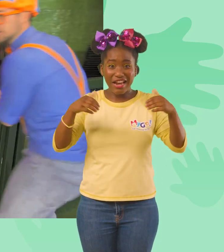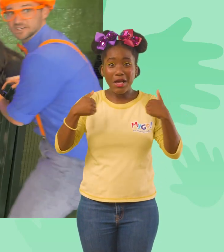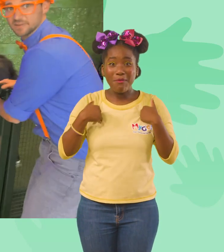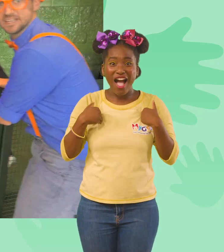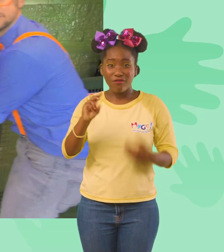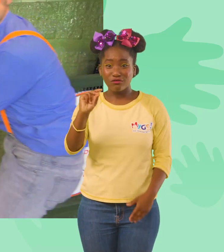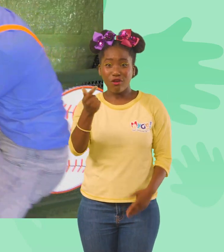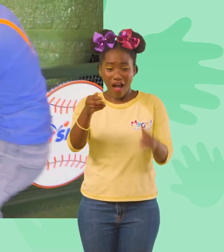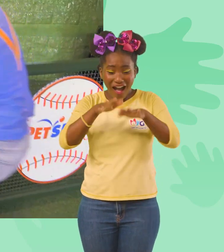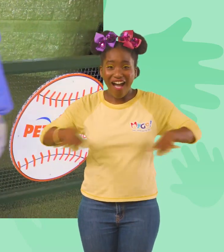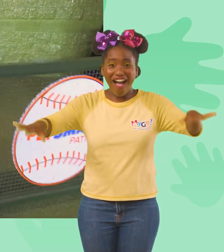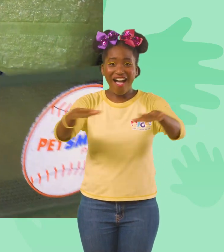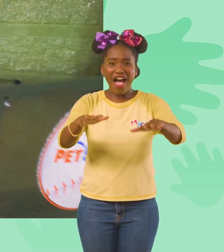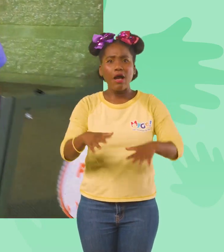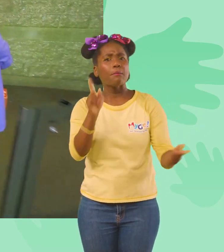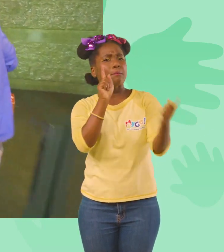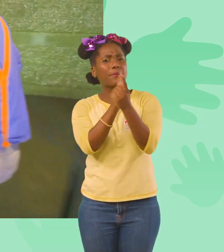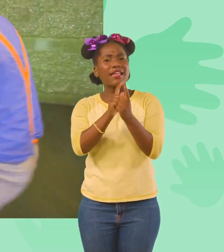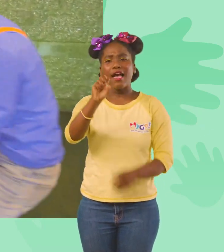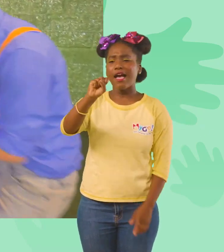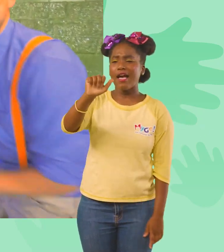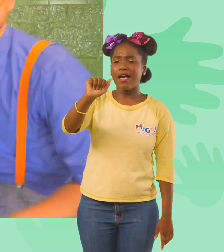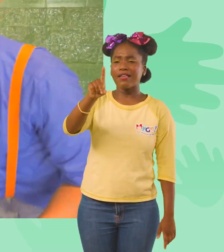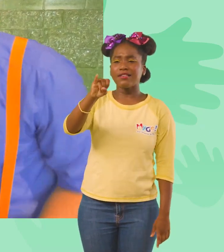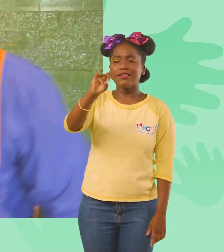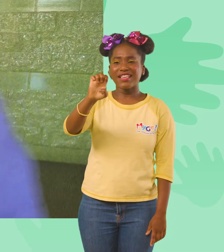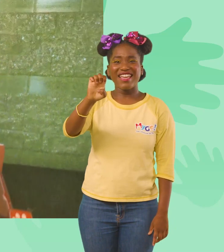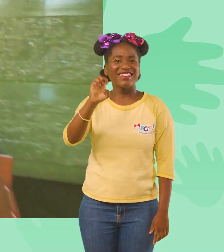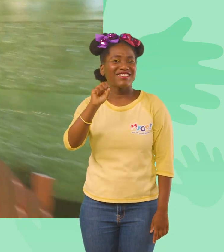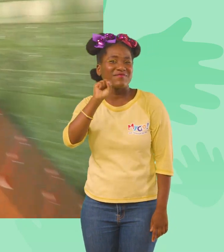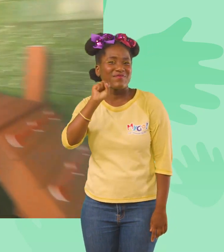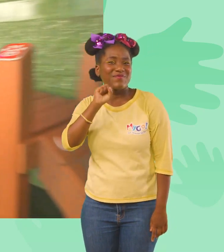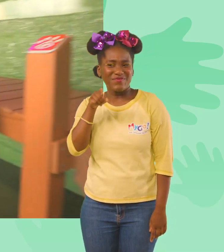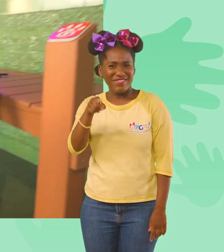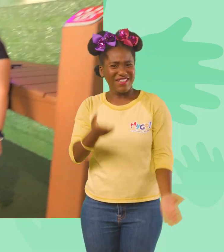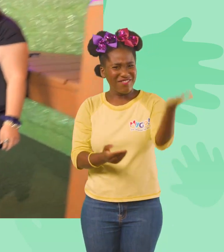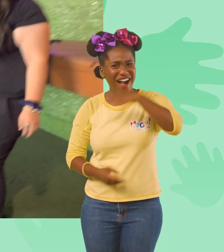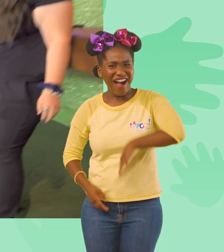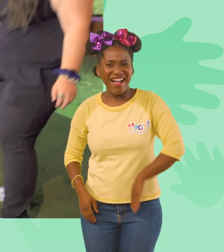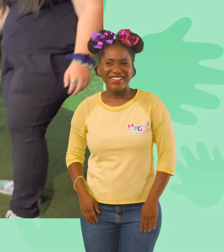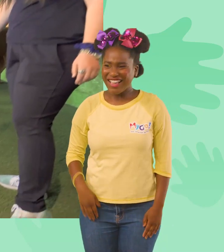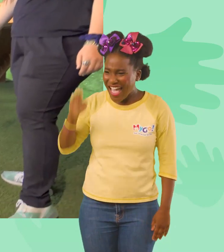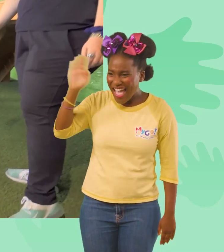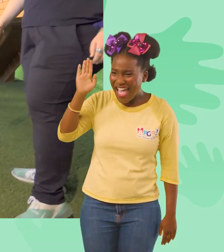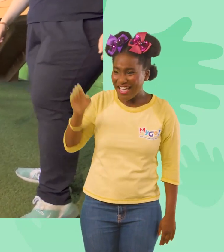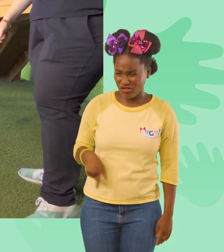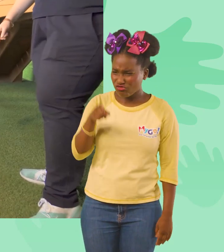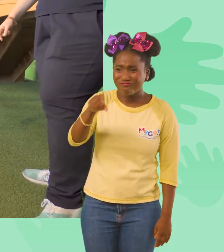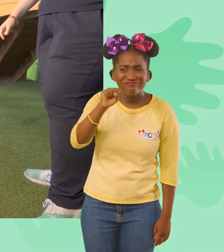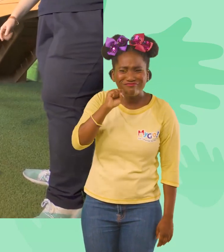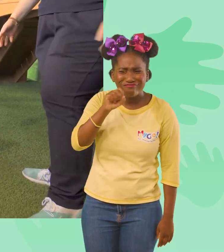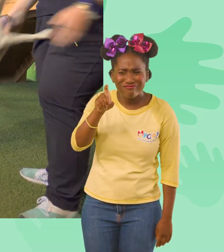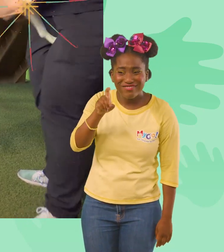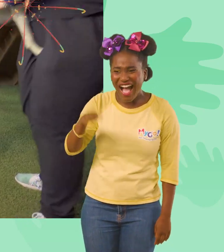Hey, you wanna come in and meet Sadie? Whoa, come on in. Whoa, hey, are you